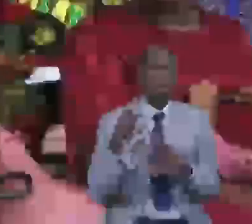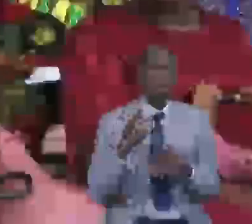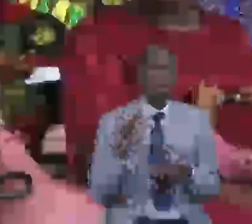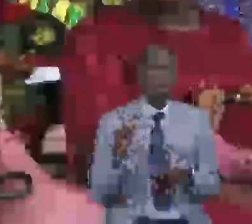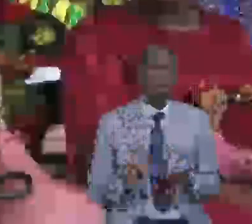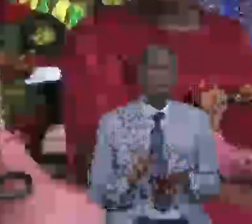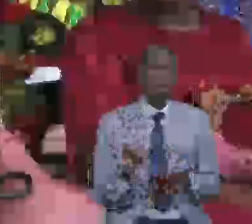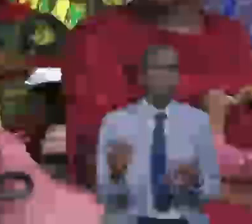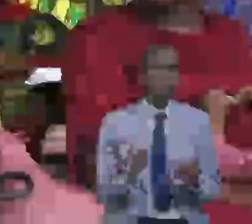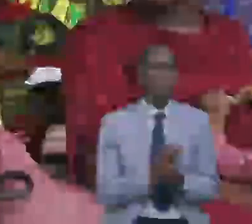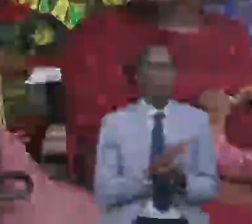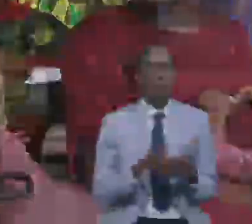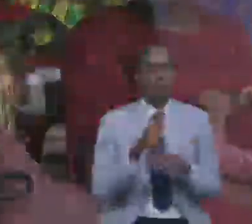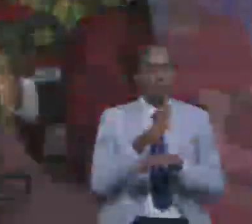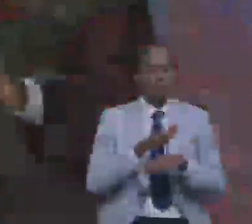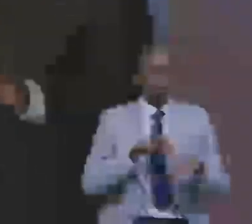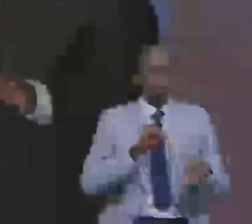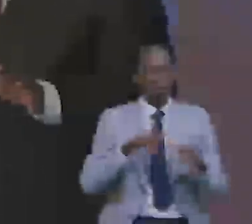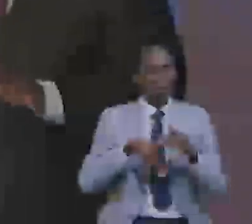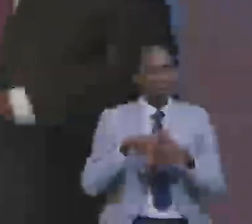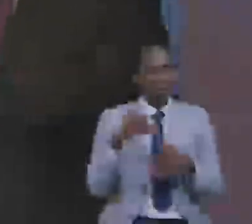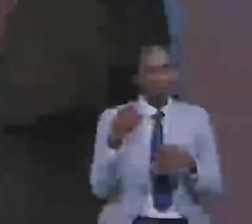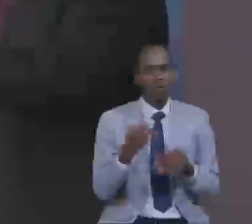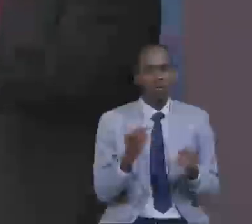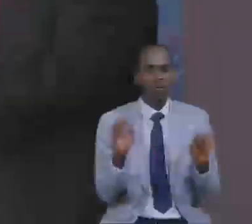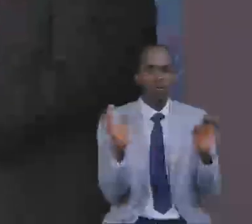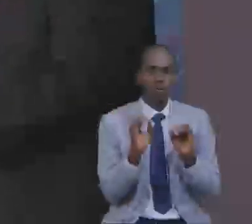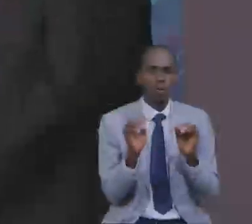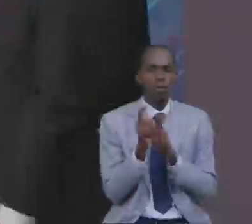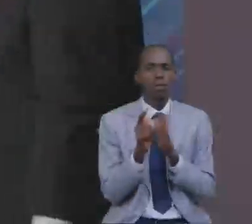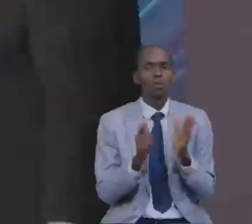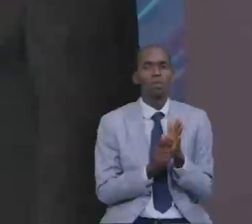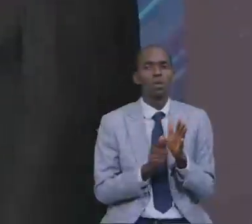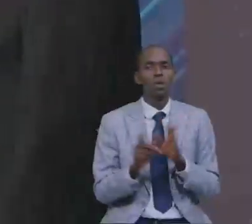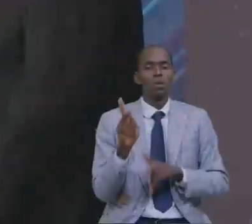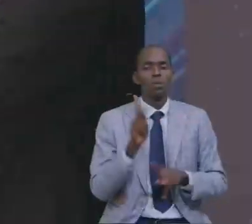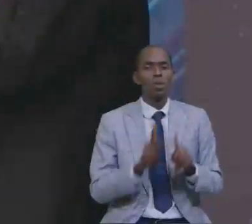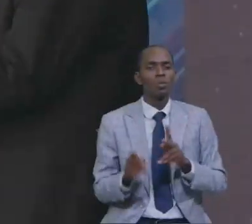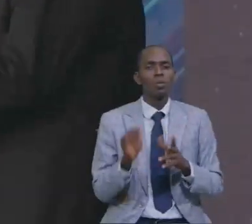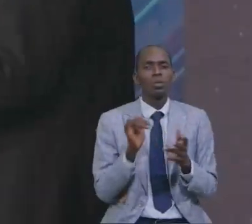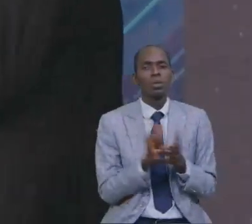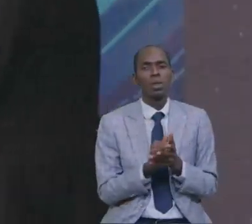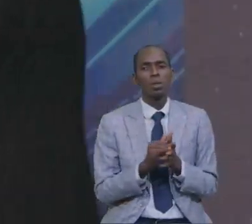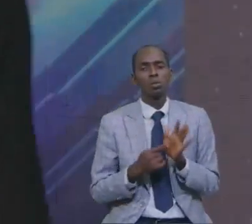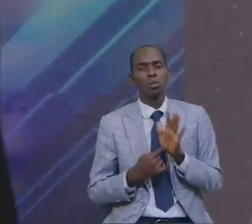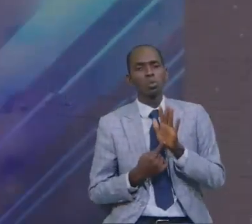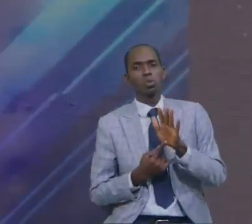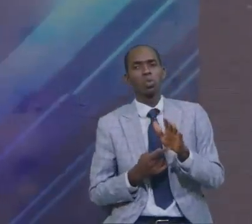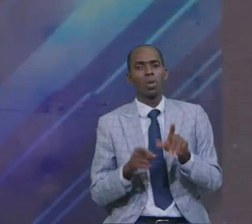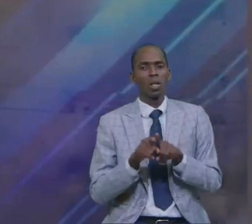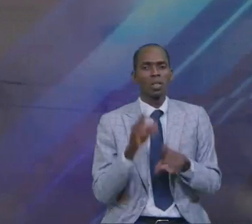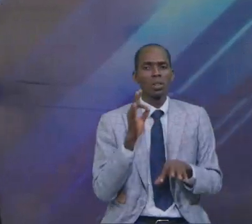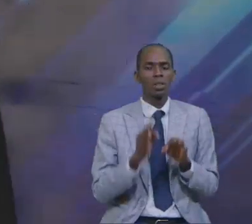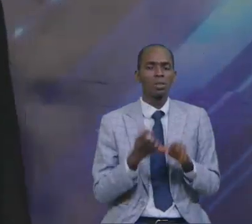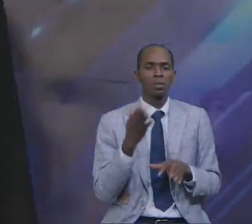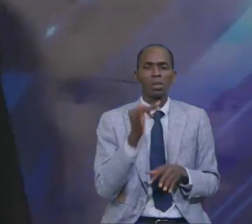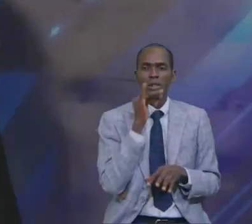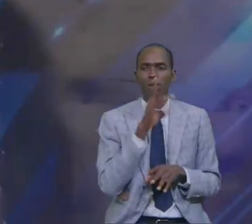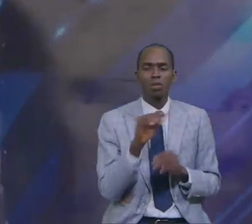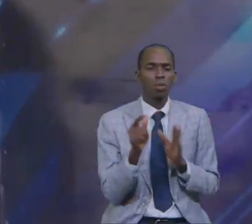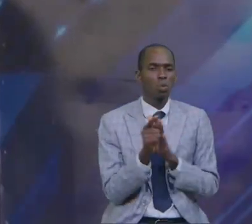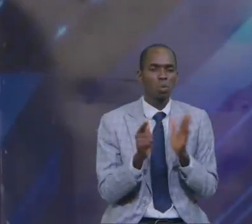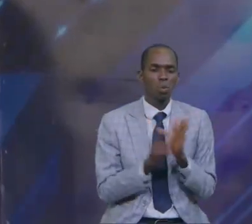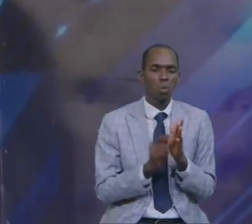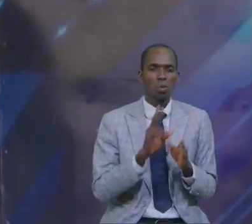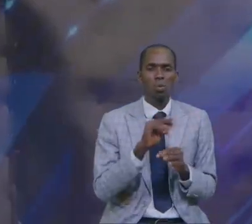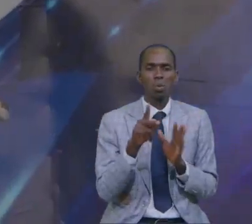were no law, no principle, no commandment from the Lord. There are men who act like that.